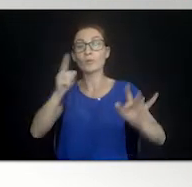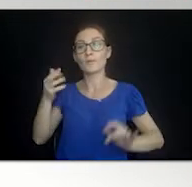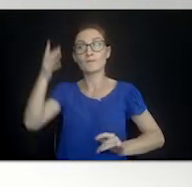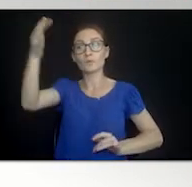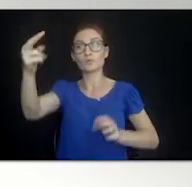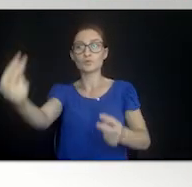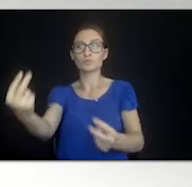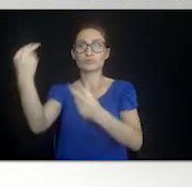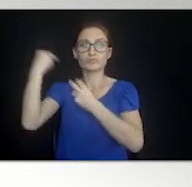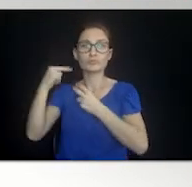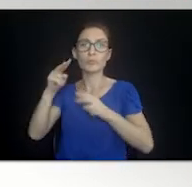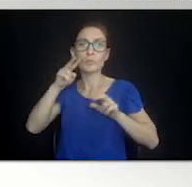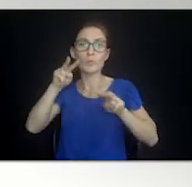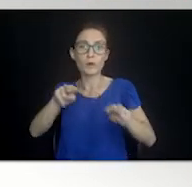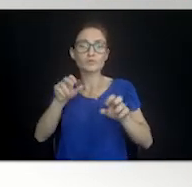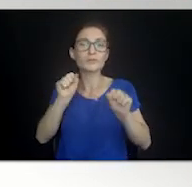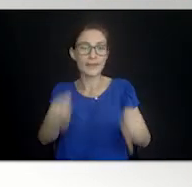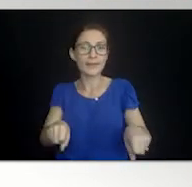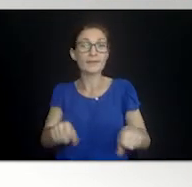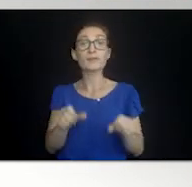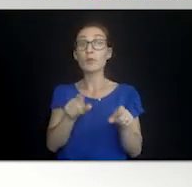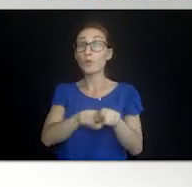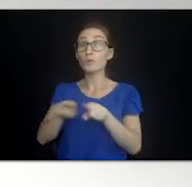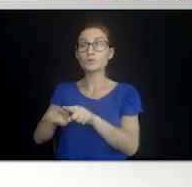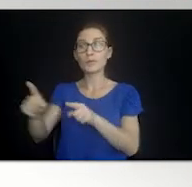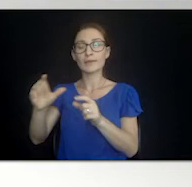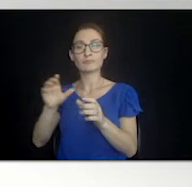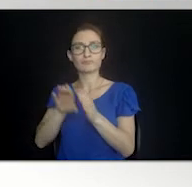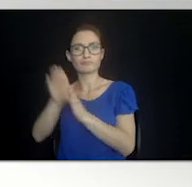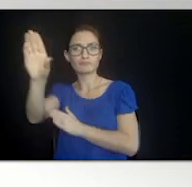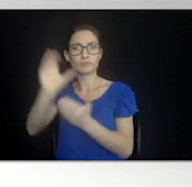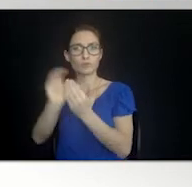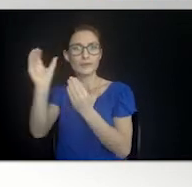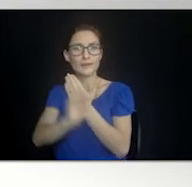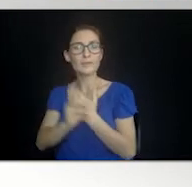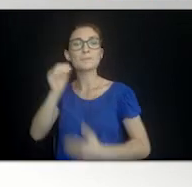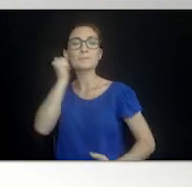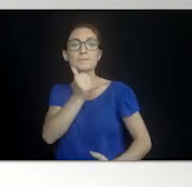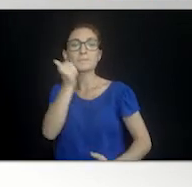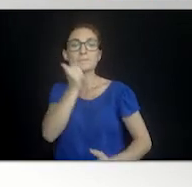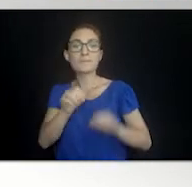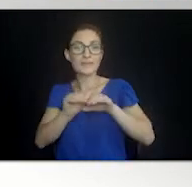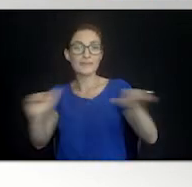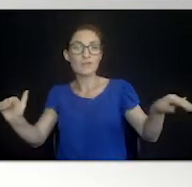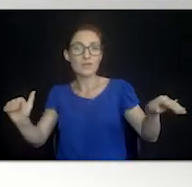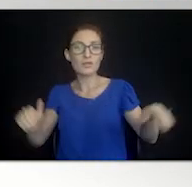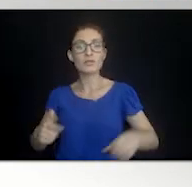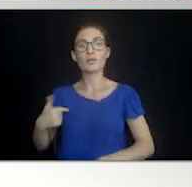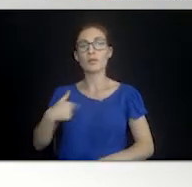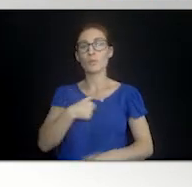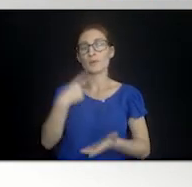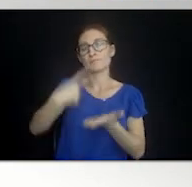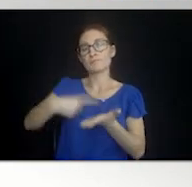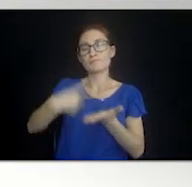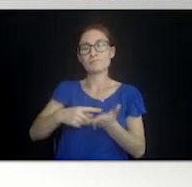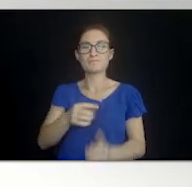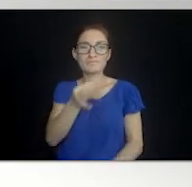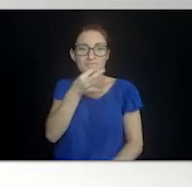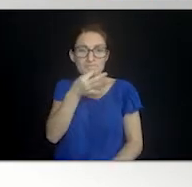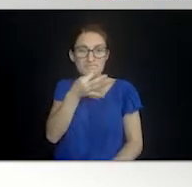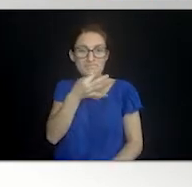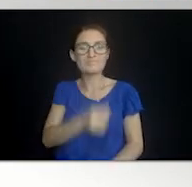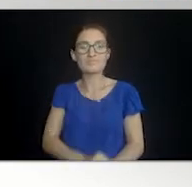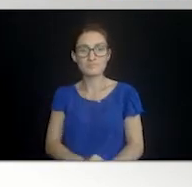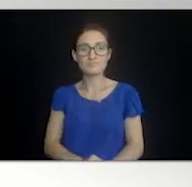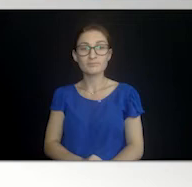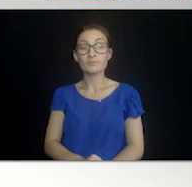indexed for future reference. Also, the faculty produce curriculum that is more granular and on a day-to-day level for our members. But we'll discuss that in more detail